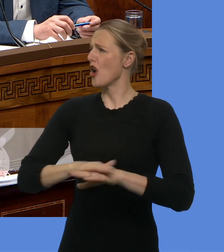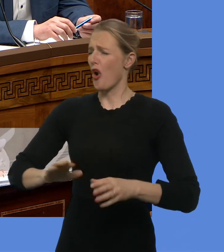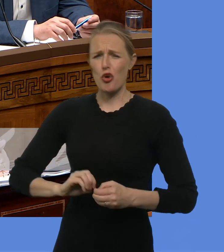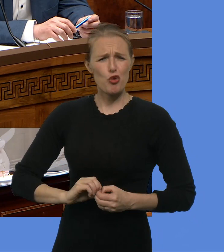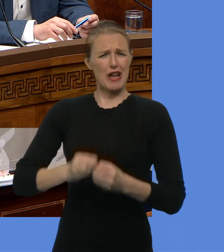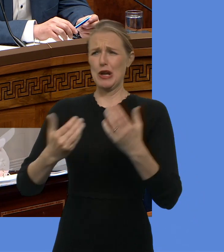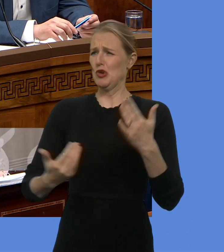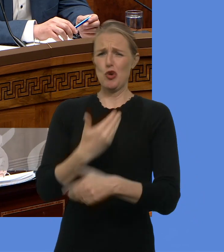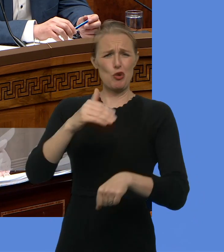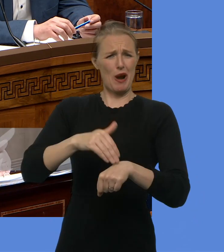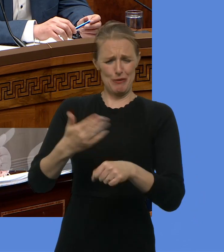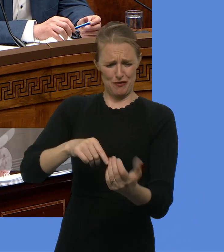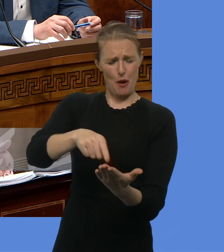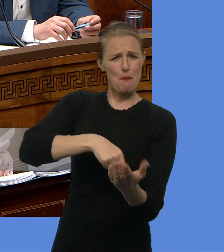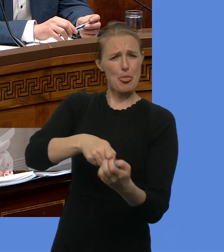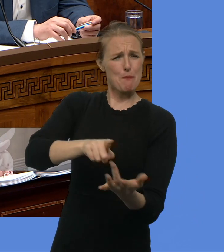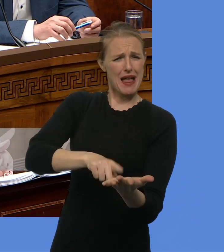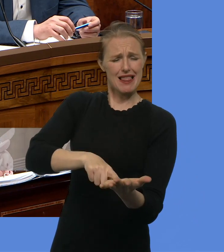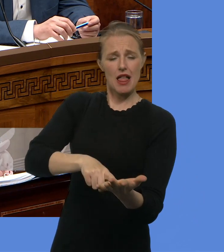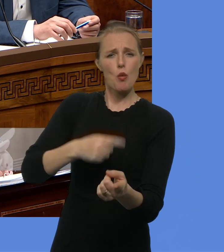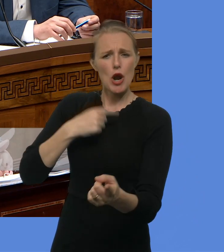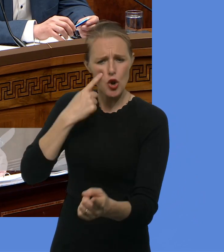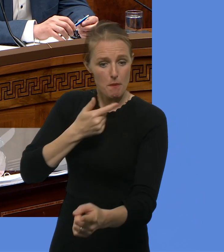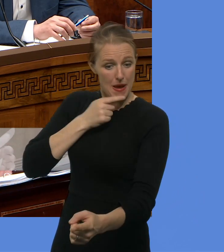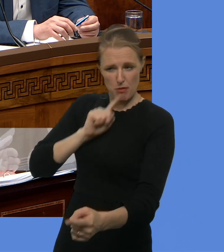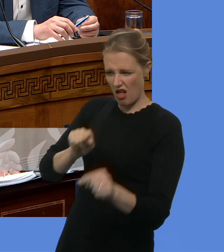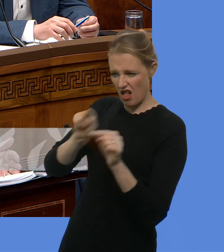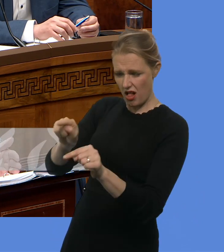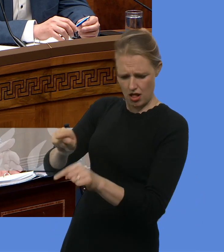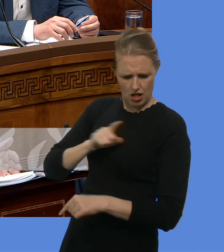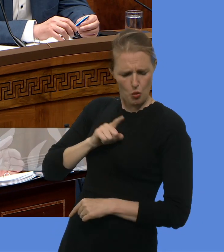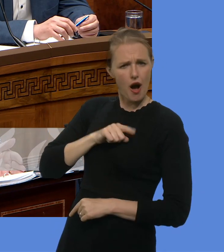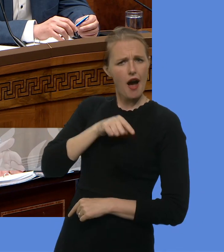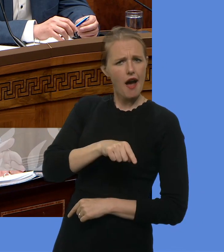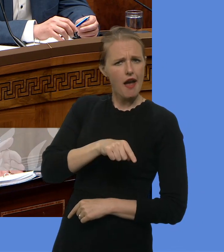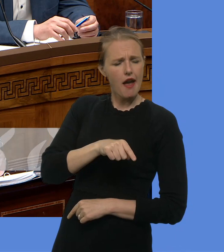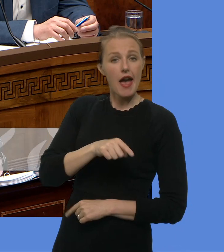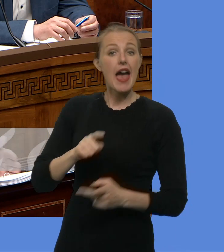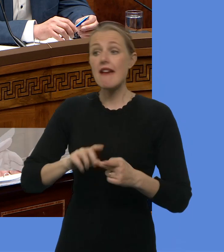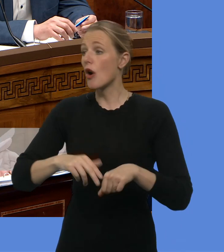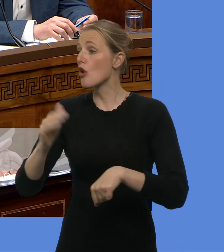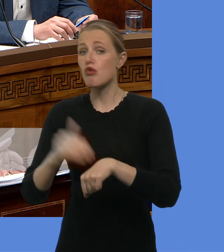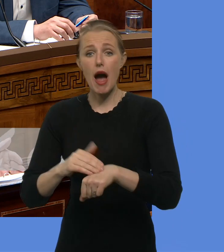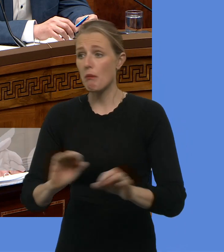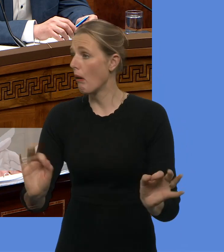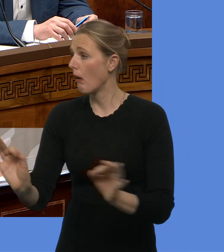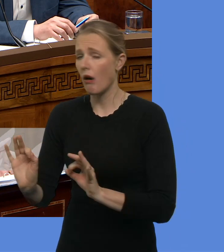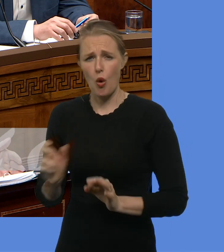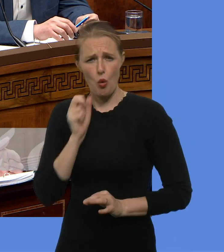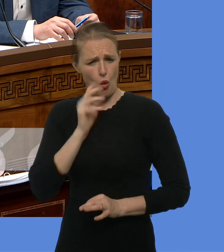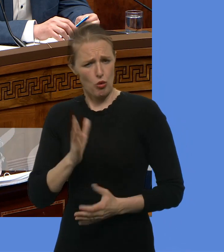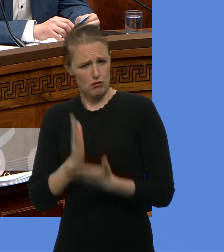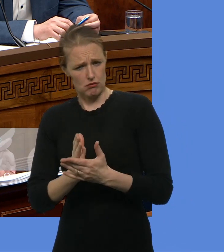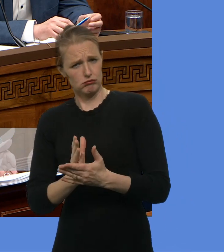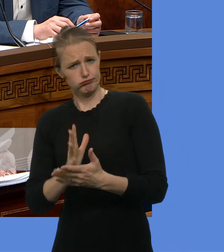taking into account the motivation for those crimes. So if no crime has been committed, then no offence will be seen by the courts.